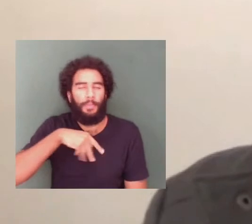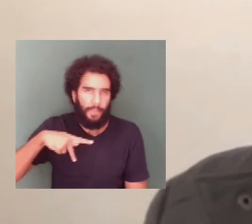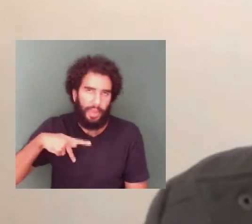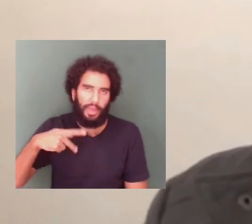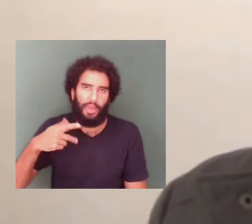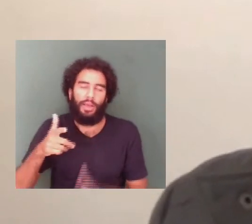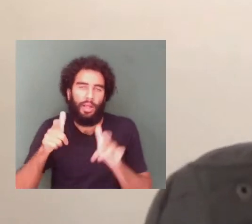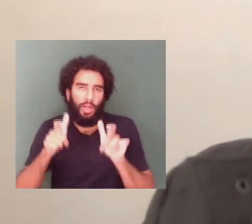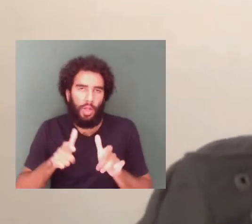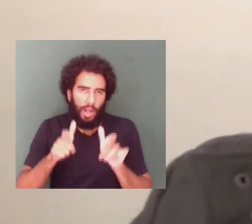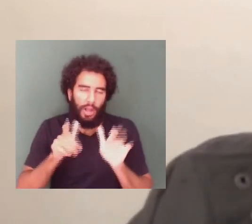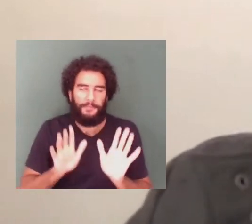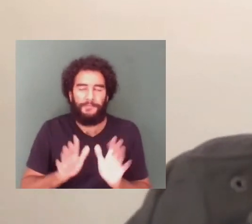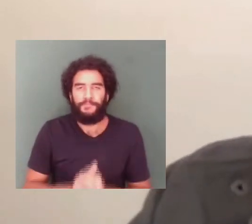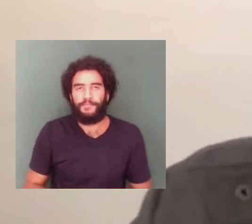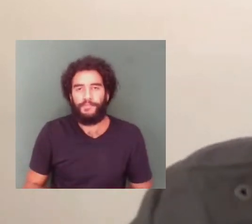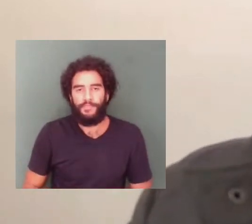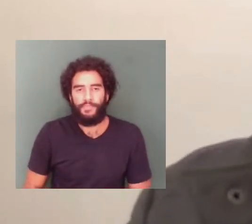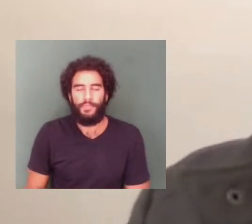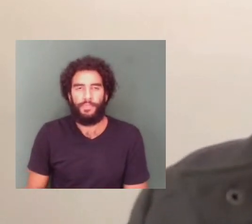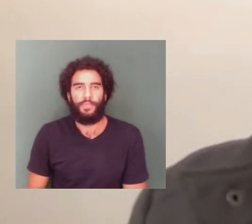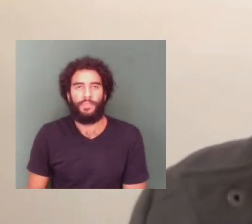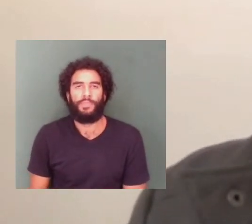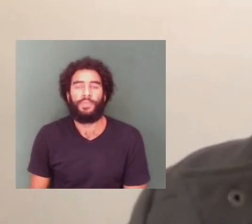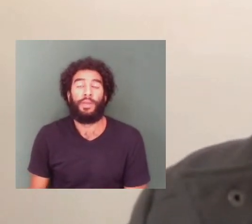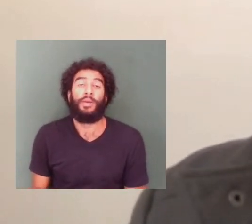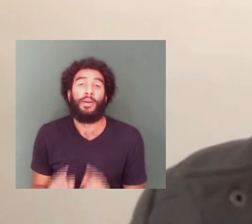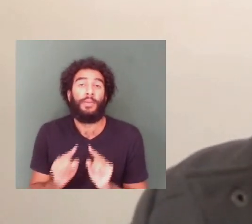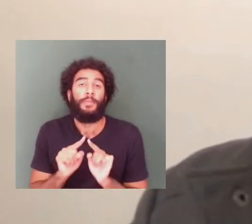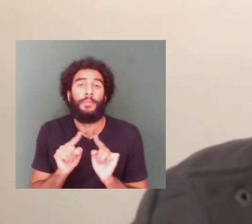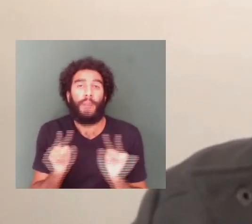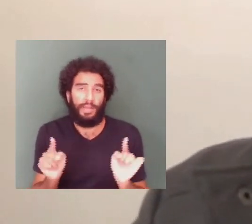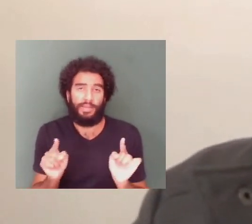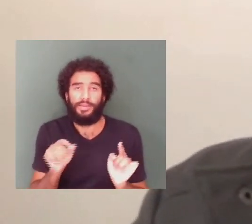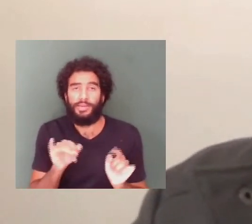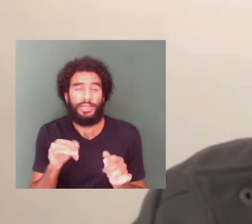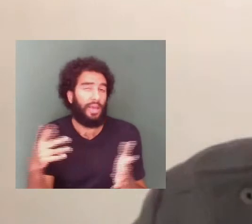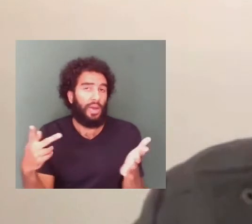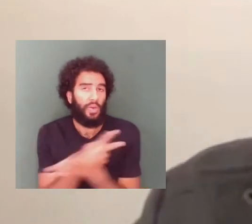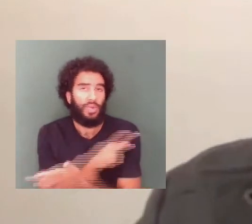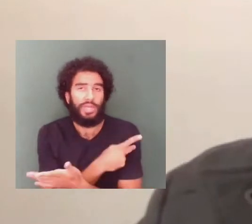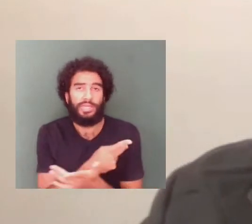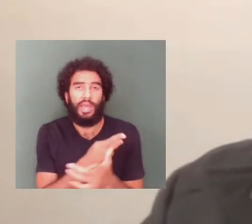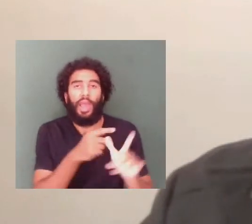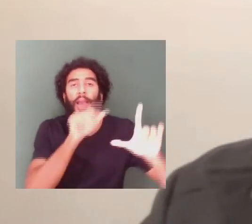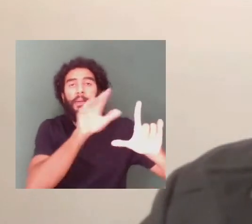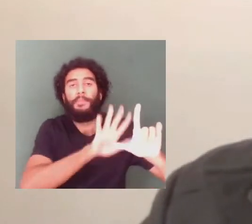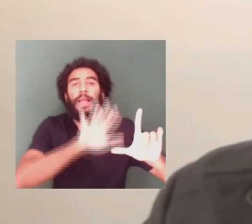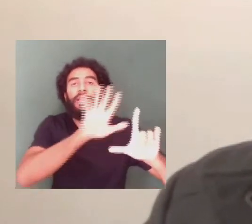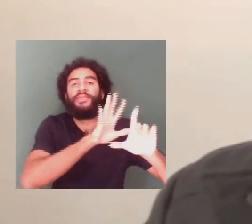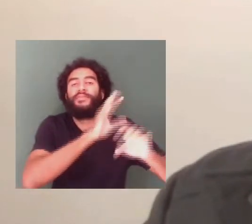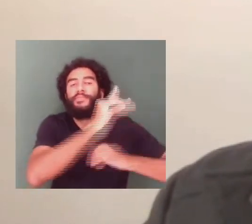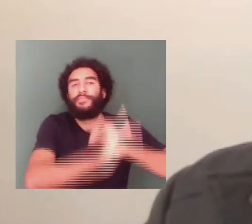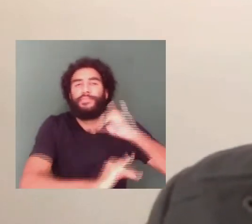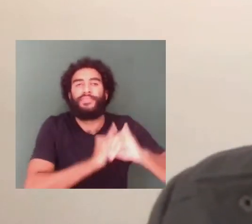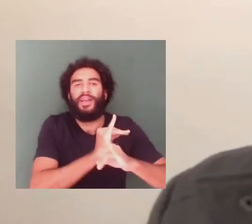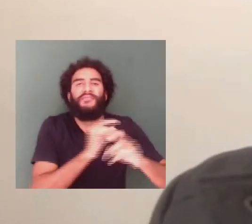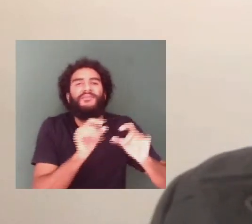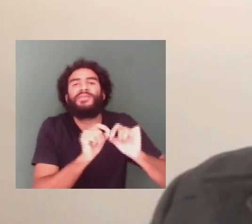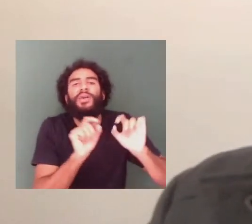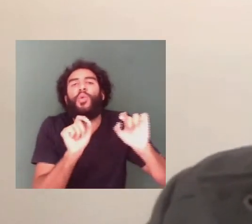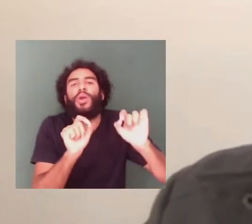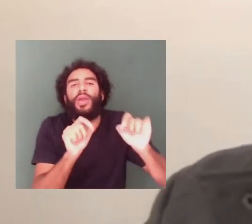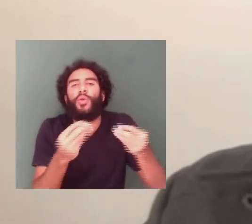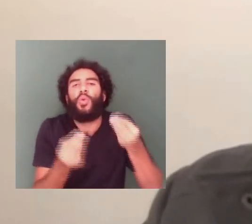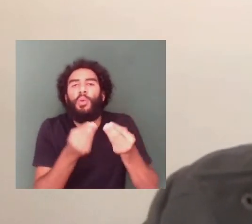the Public Prosecution Service and our local networks. But when the monitoring is being done in